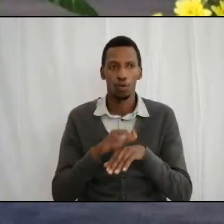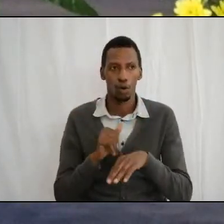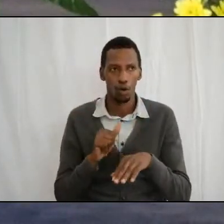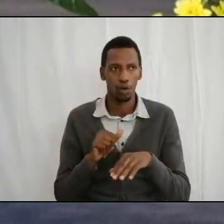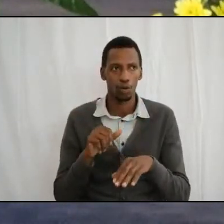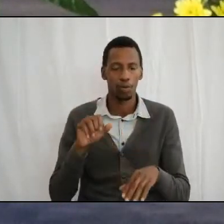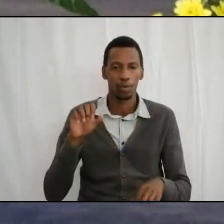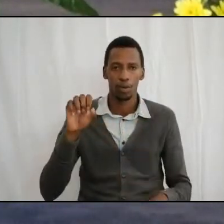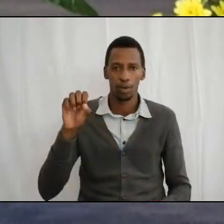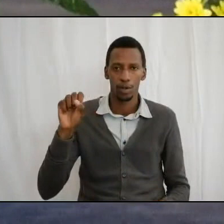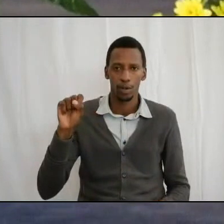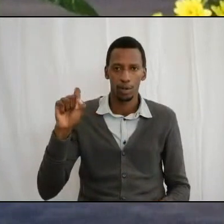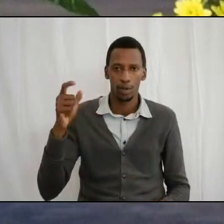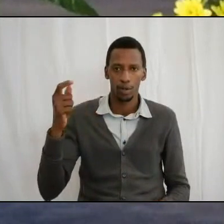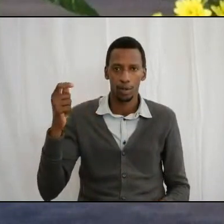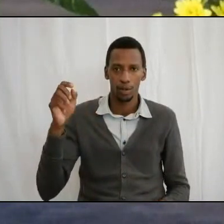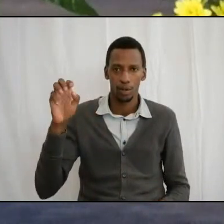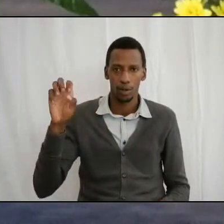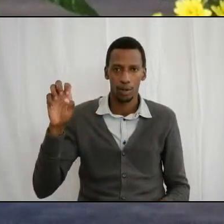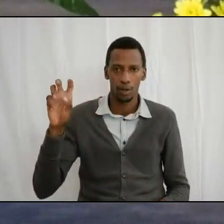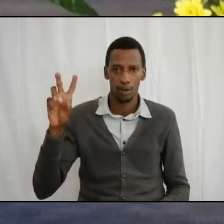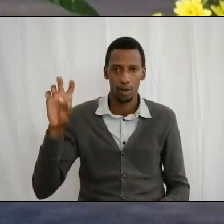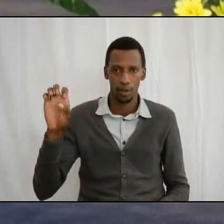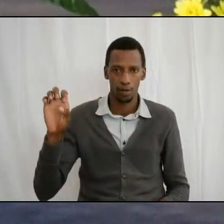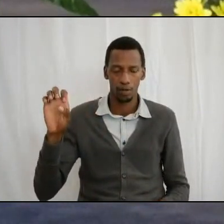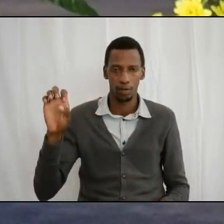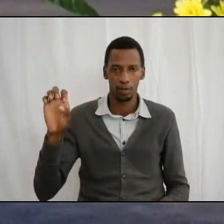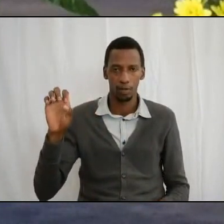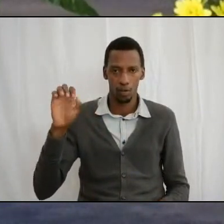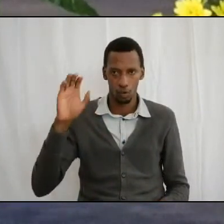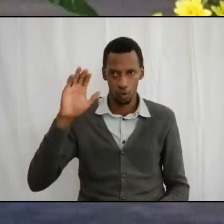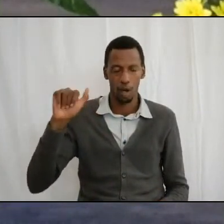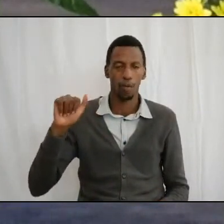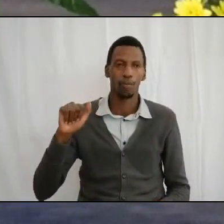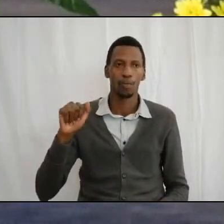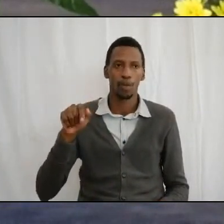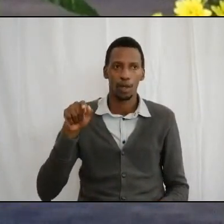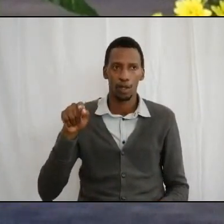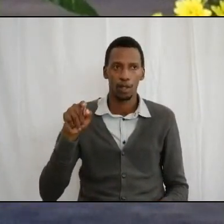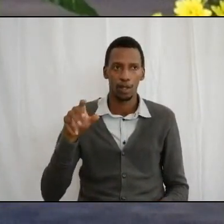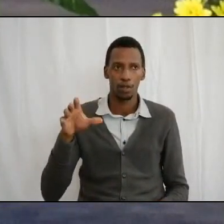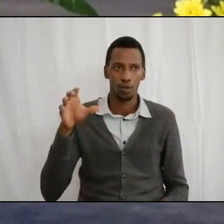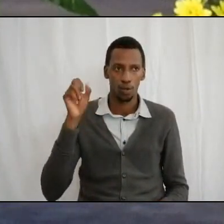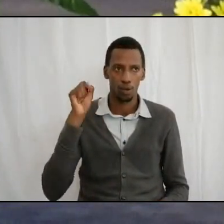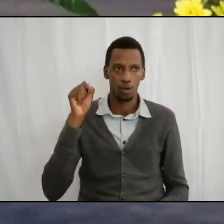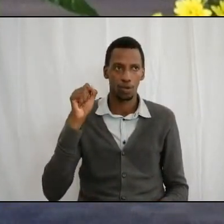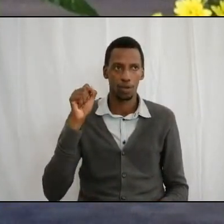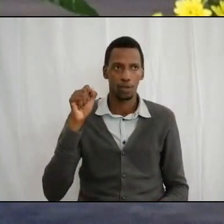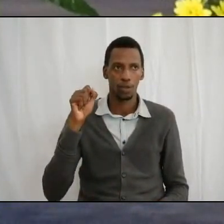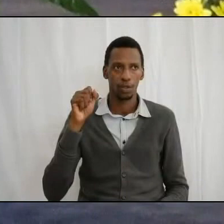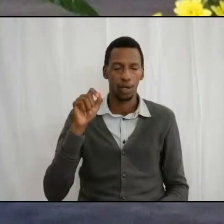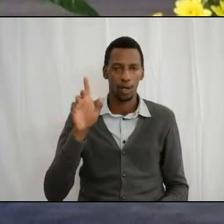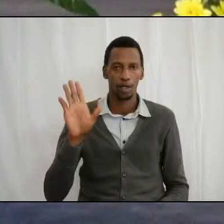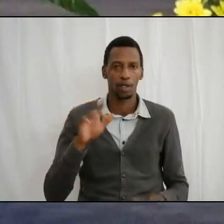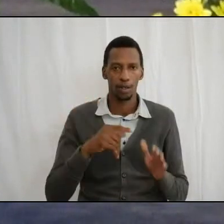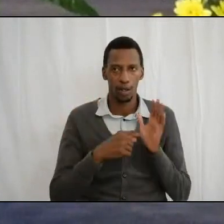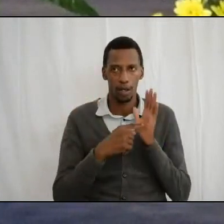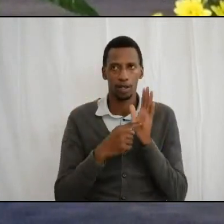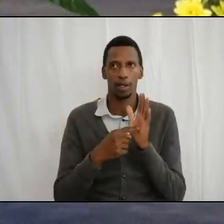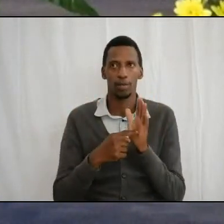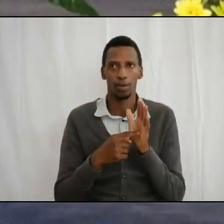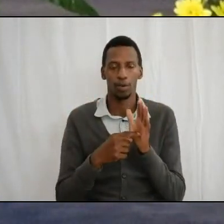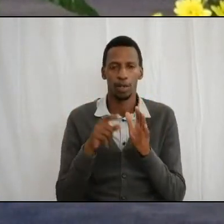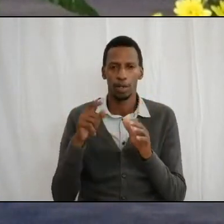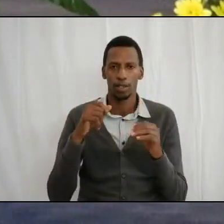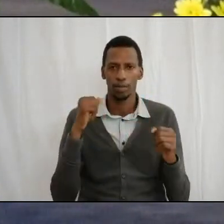at this point. Such was John Lewis's example. Such was his powerful